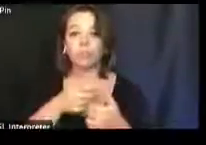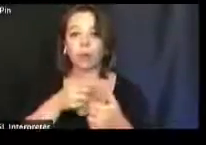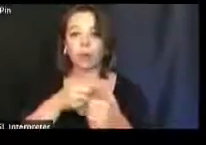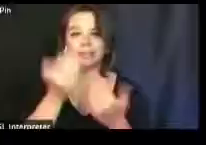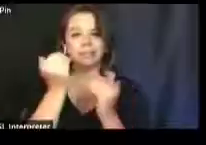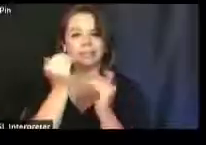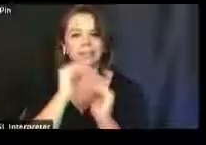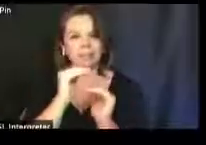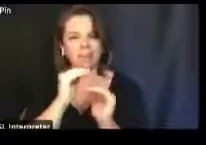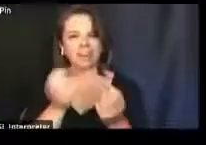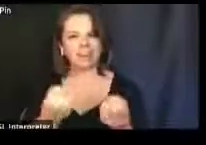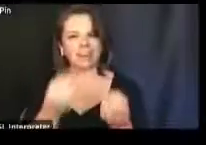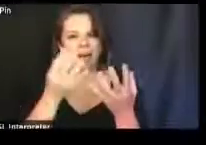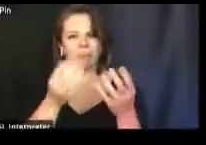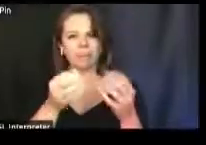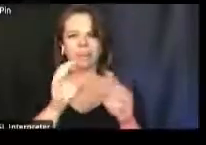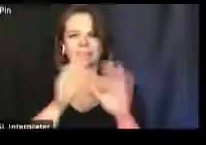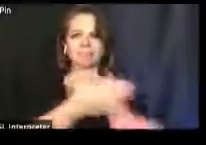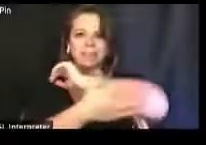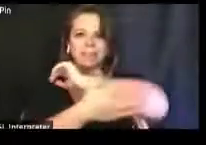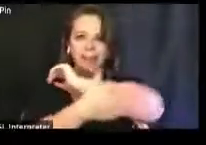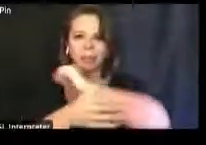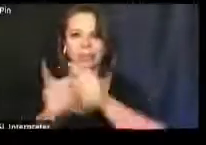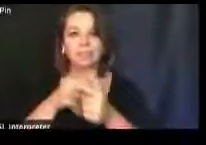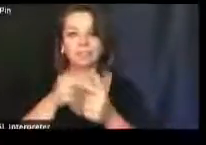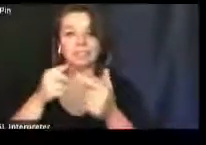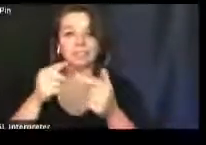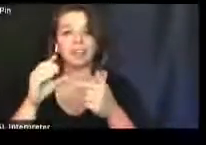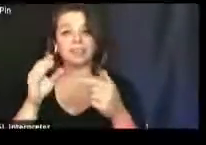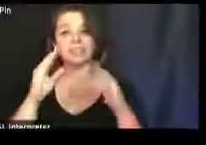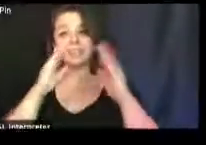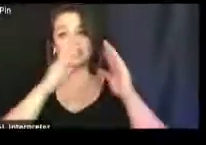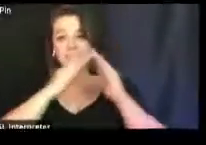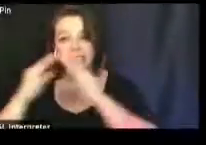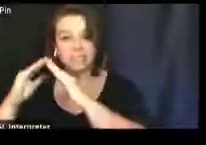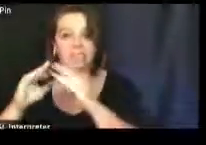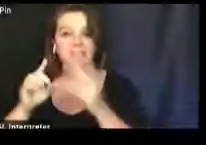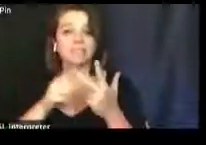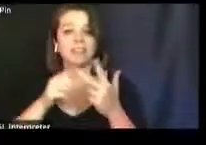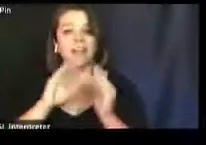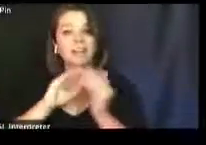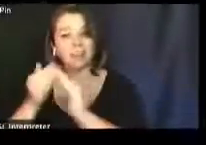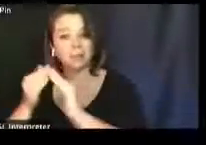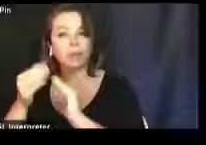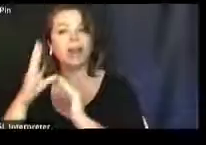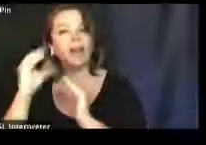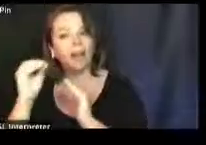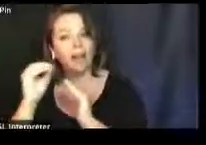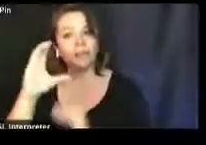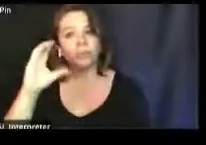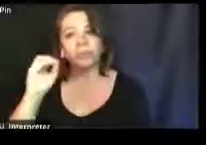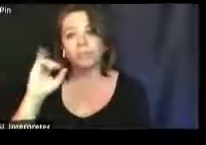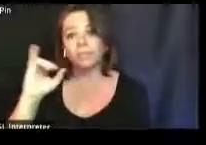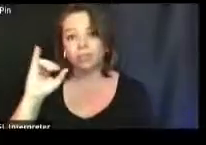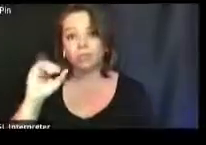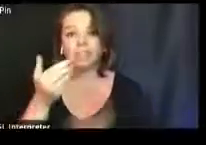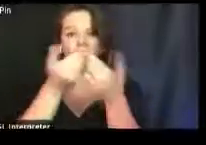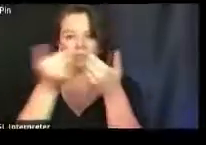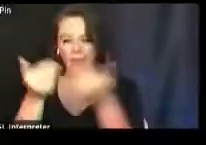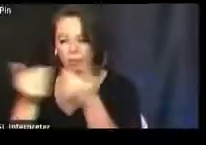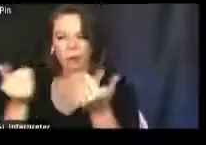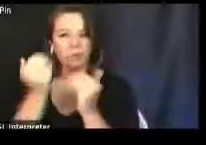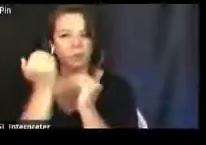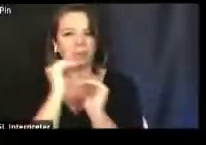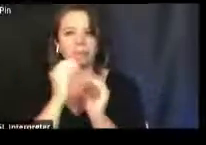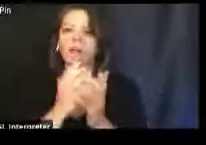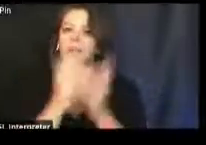of counties, cities, neighborhoods, and communities of interest to the best extent possible. We